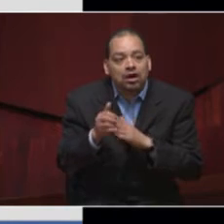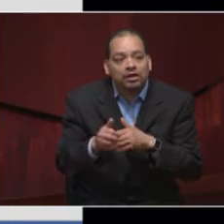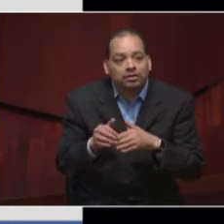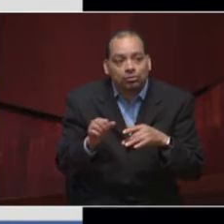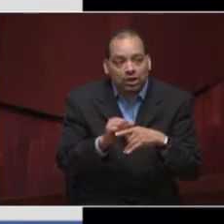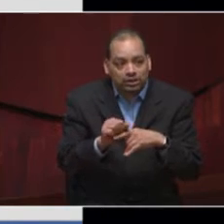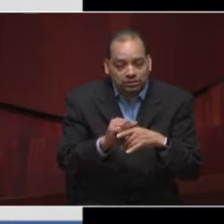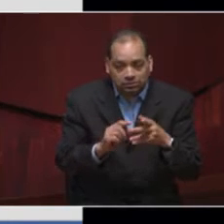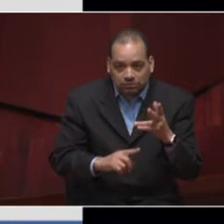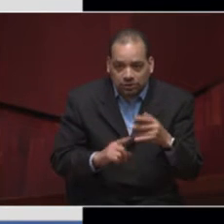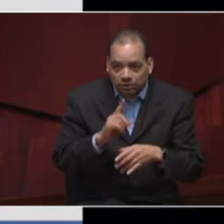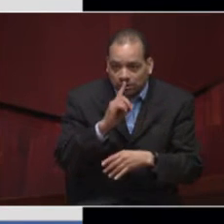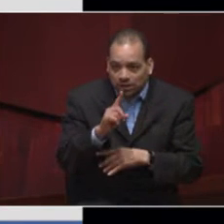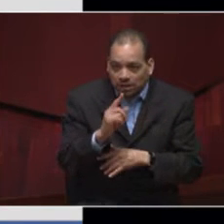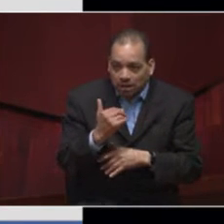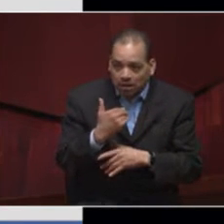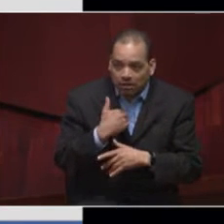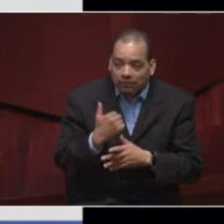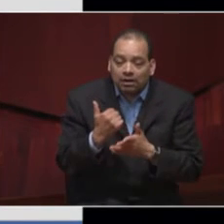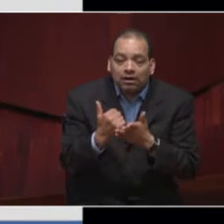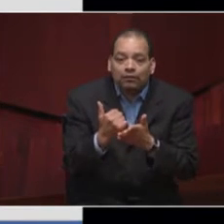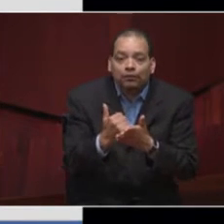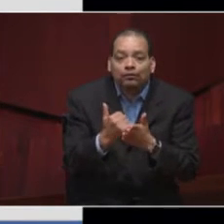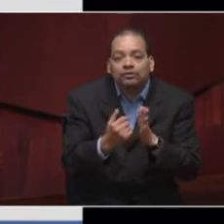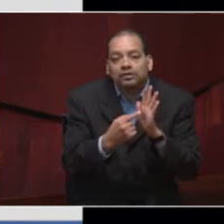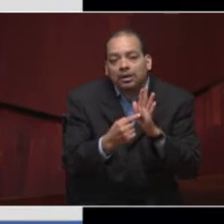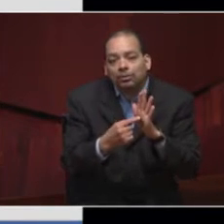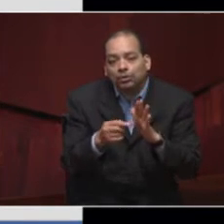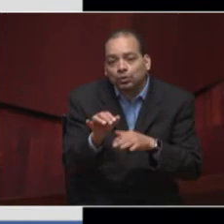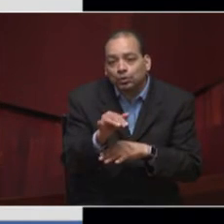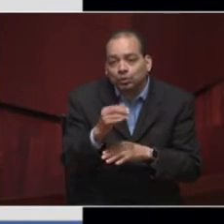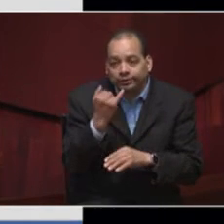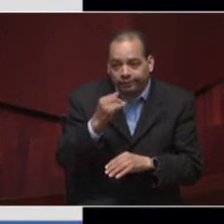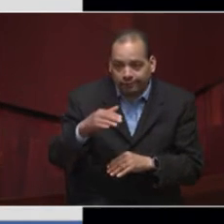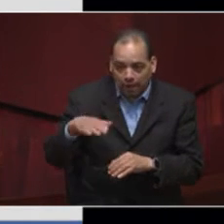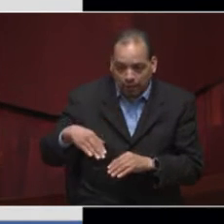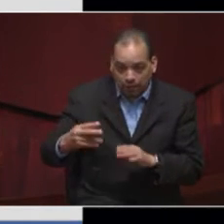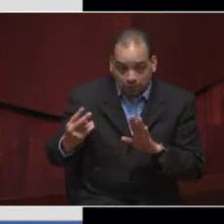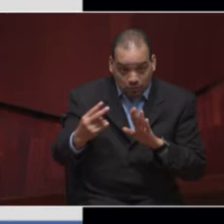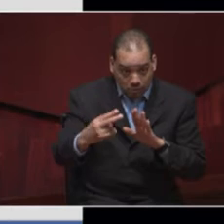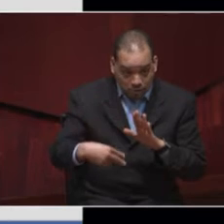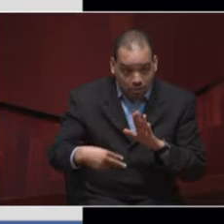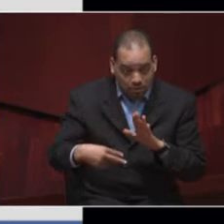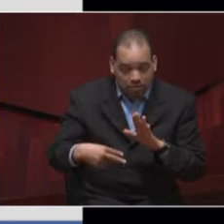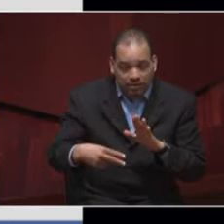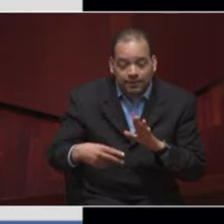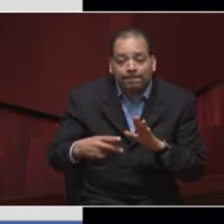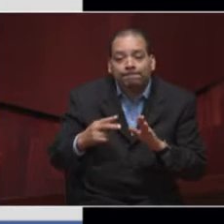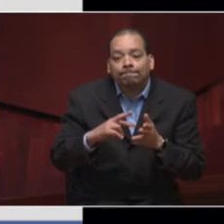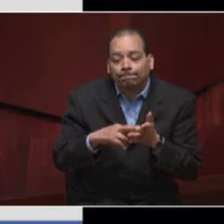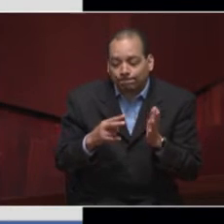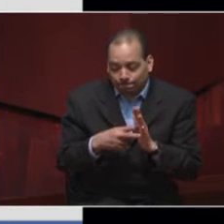some helpful crosswalk examples, if you haven't taken a look at them, that are